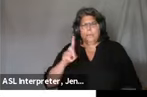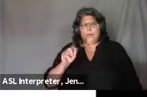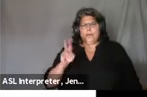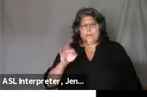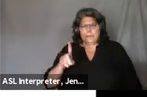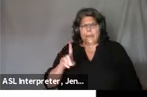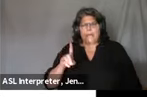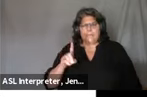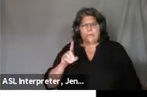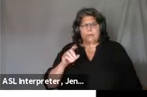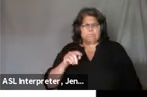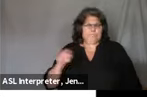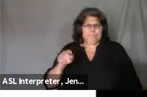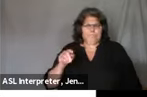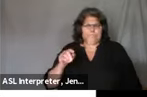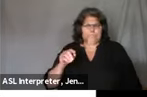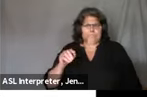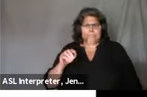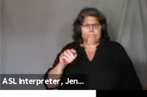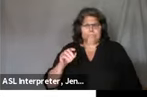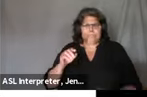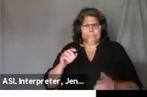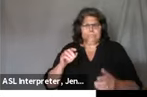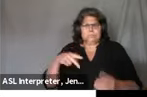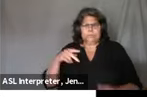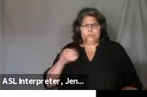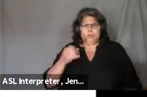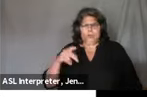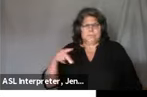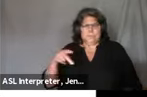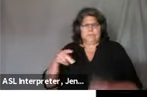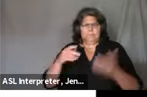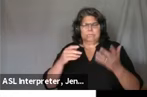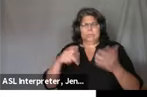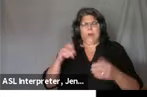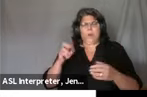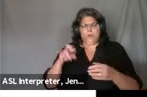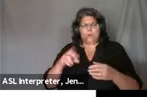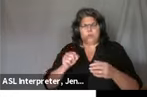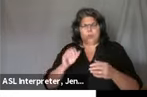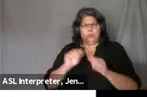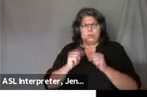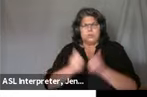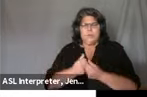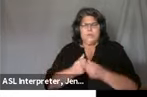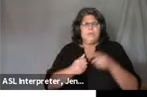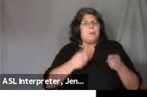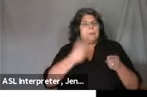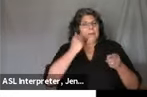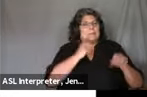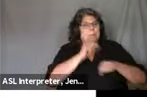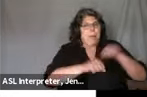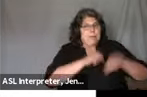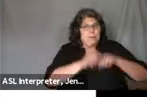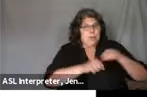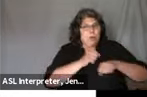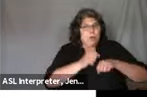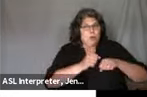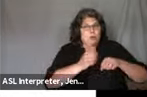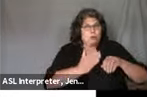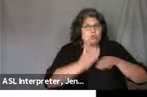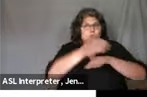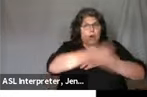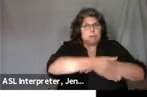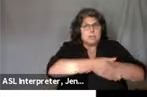Yes, so since this is a bicycle and pedestrian overcrossing, it's not gonna have, any